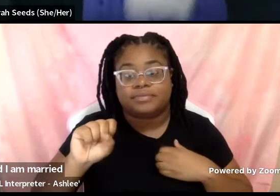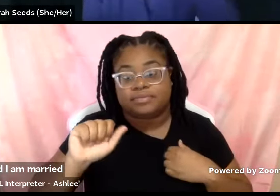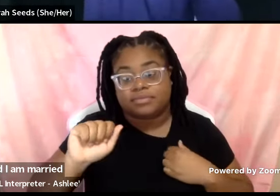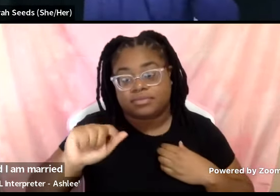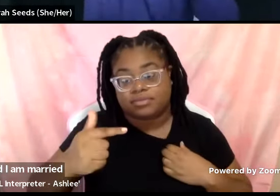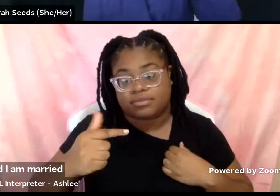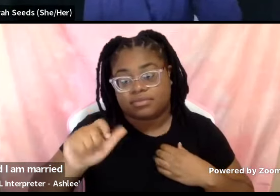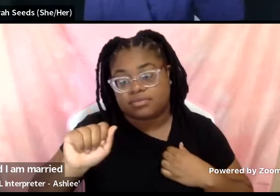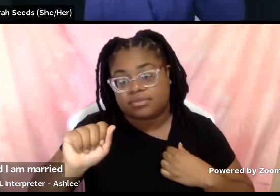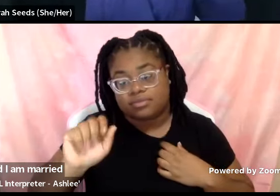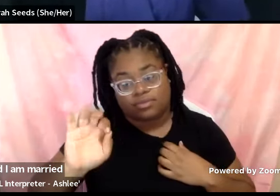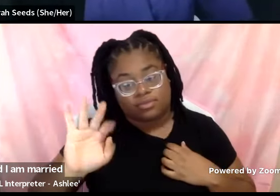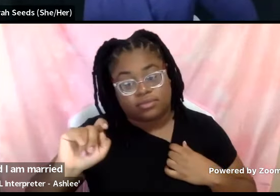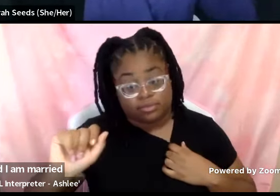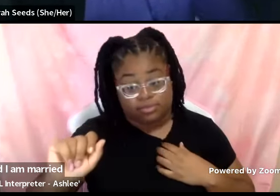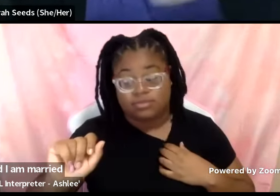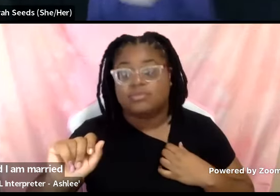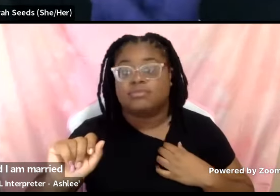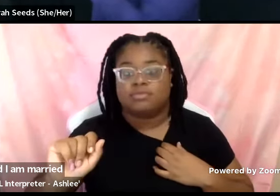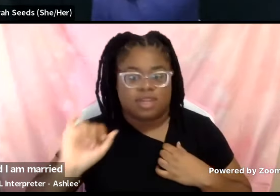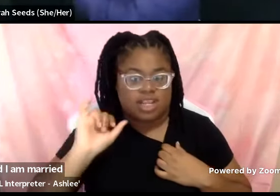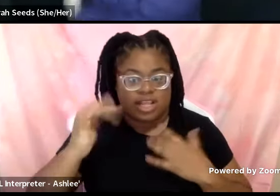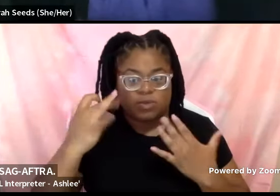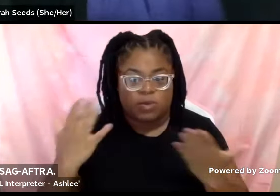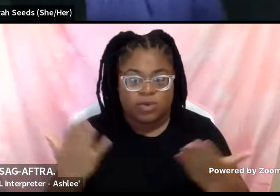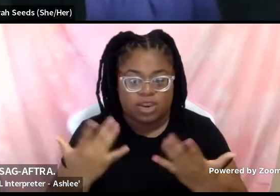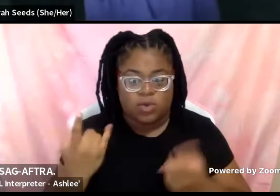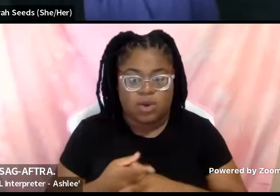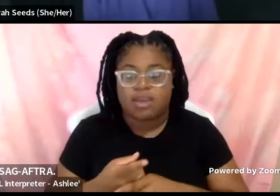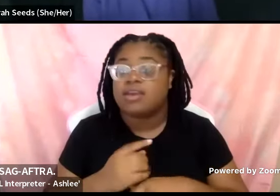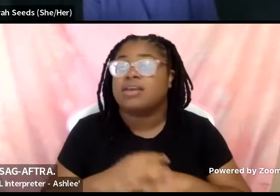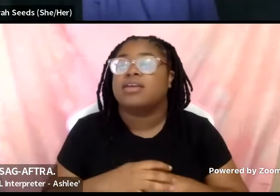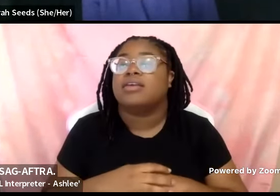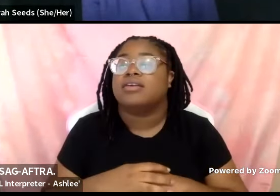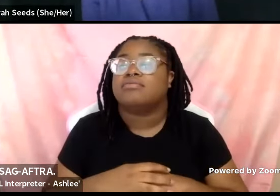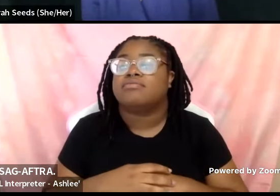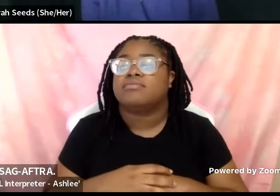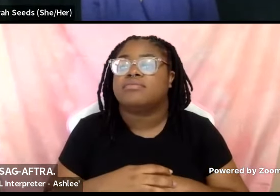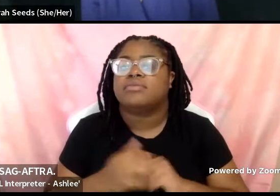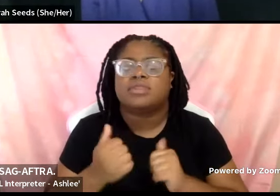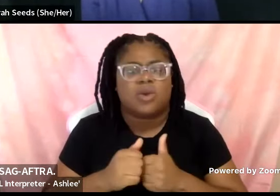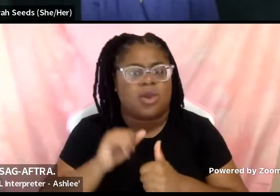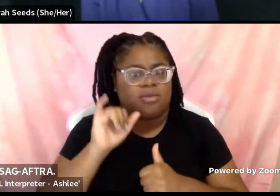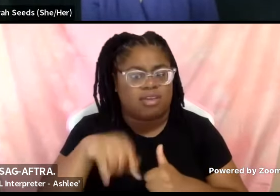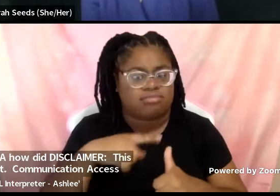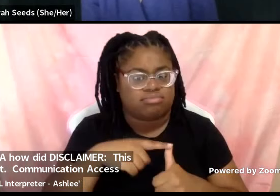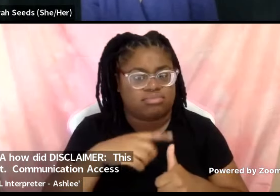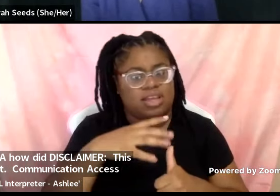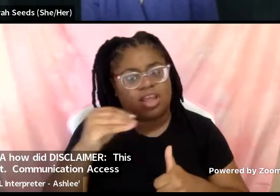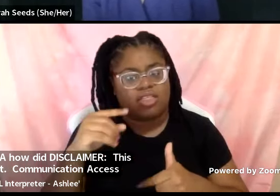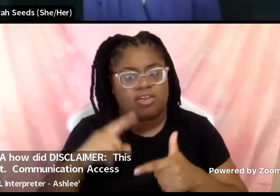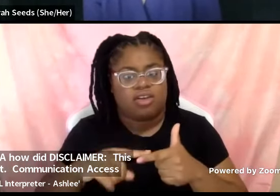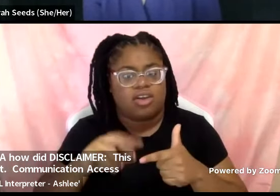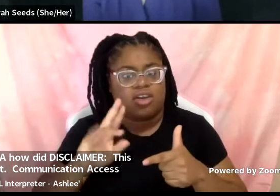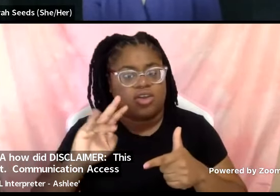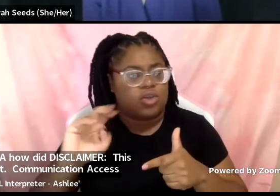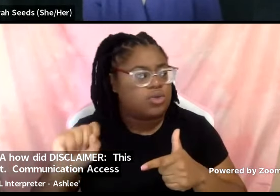that's why we're here. We're here because of SAG-AFTRA. So how did SAG-AFTRA and other unions support the